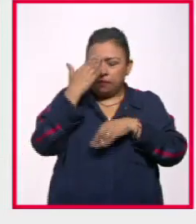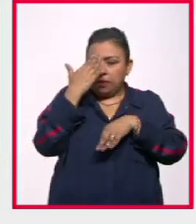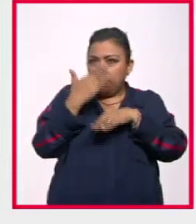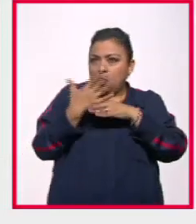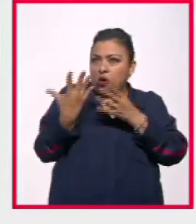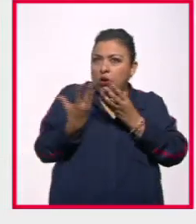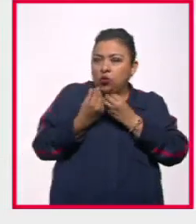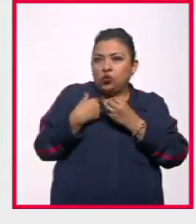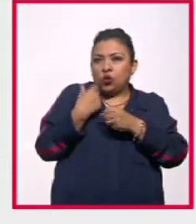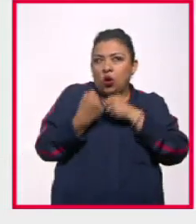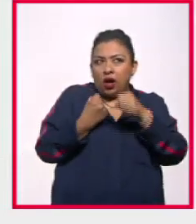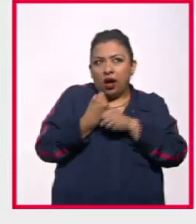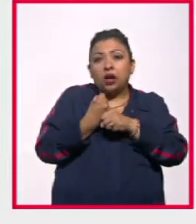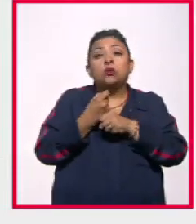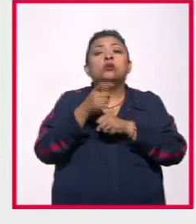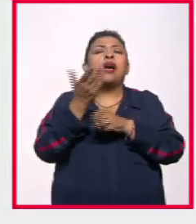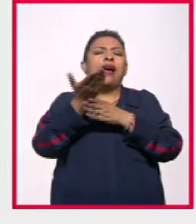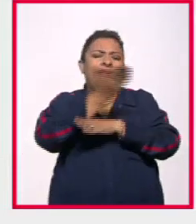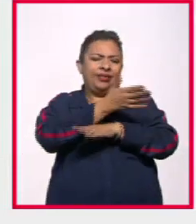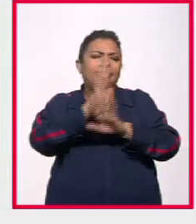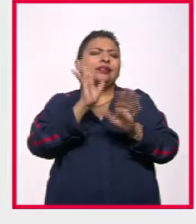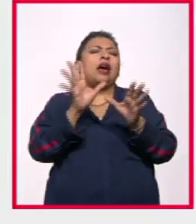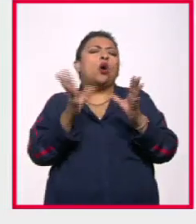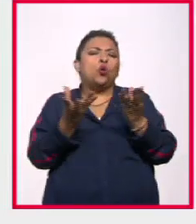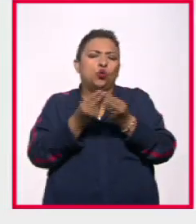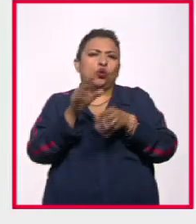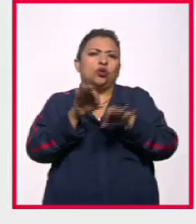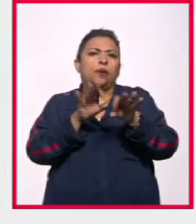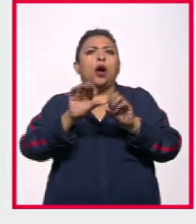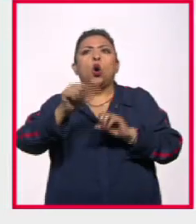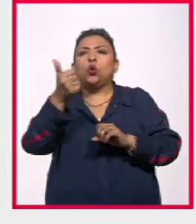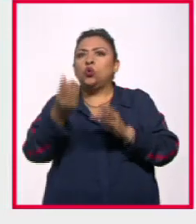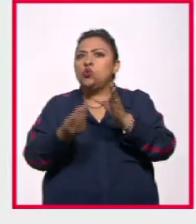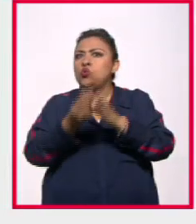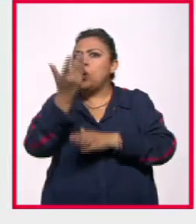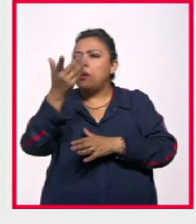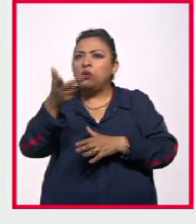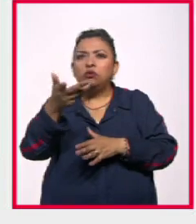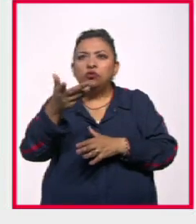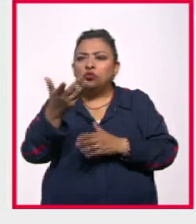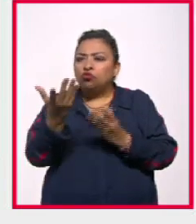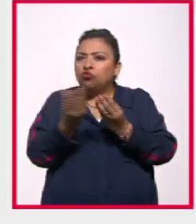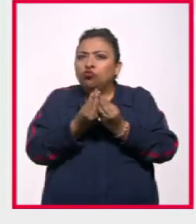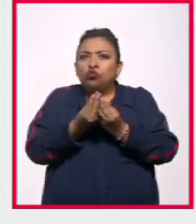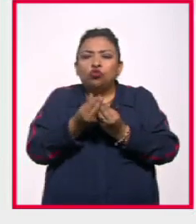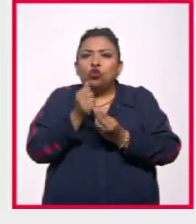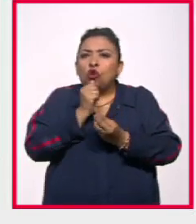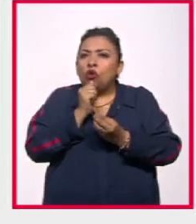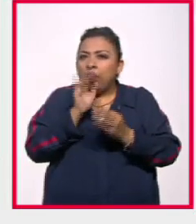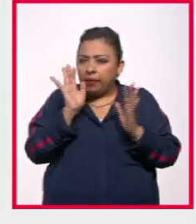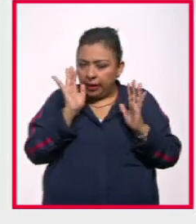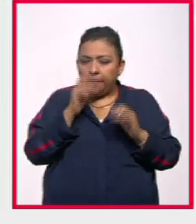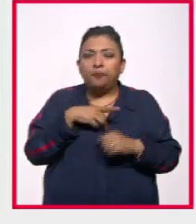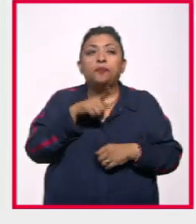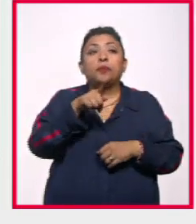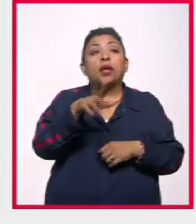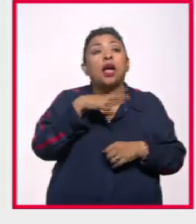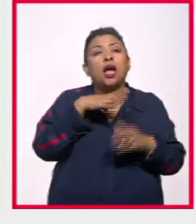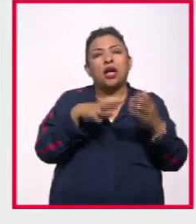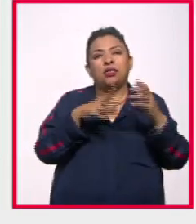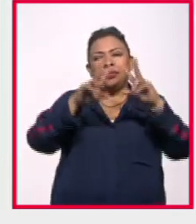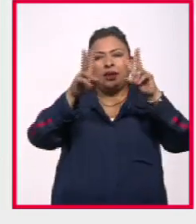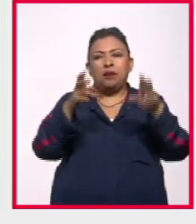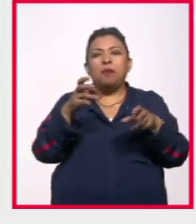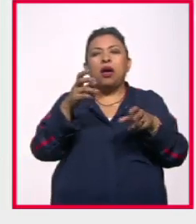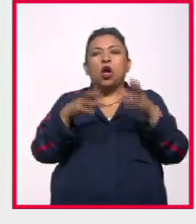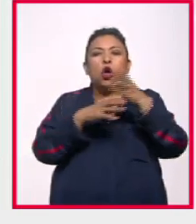artists that I've worked with before, some are artists that I had never had the chance to work with but wanted to. Emisario de cosas